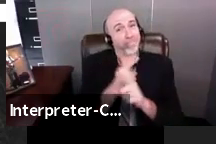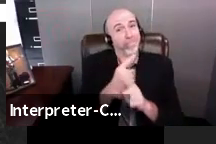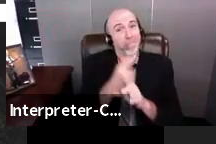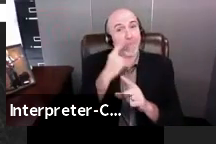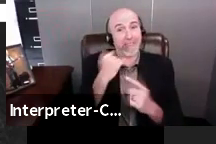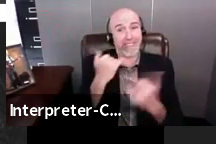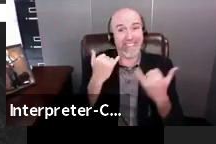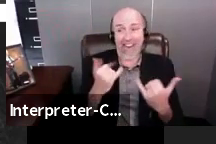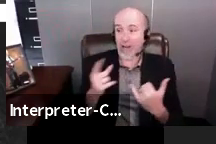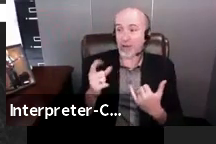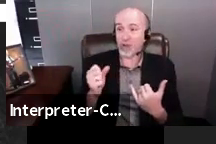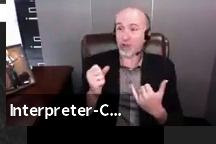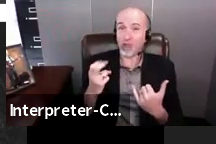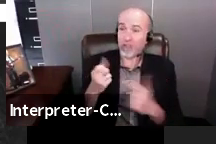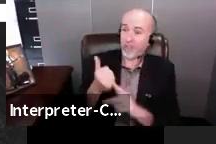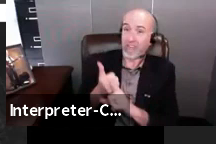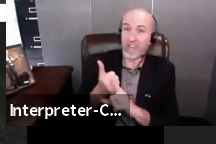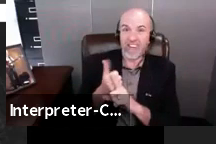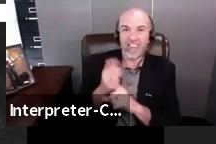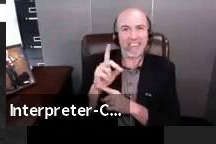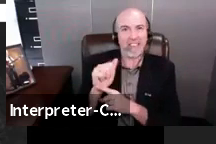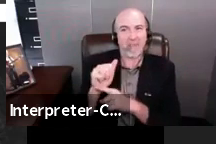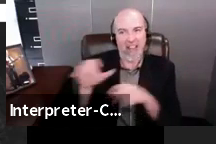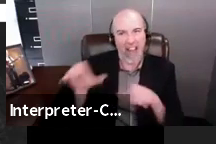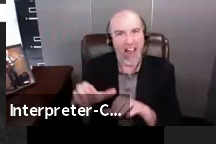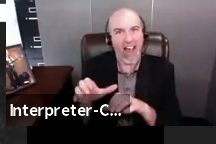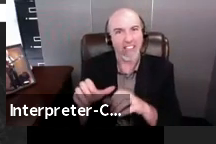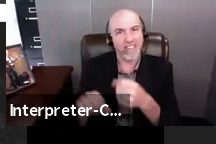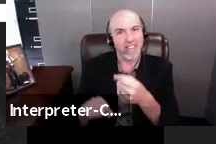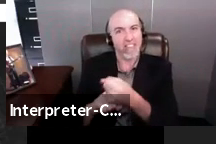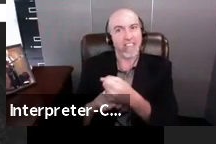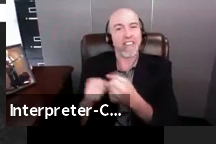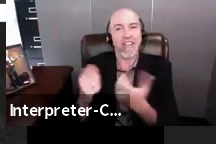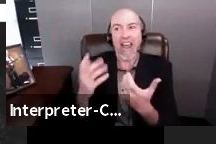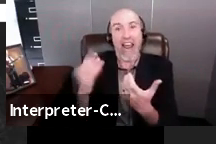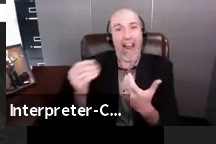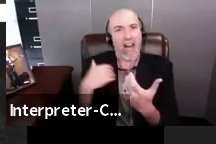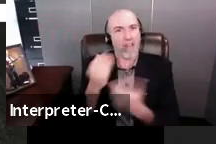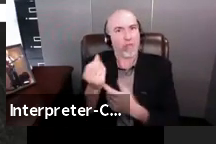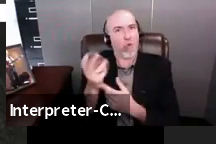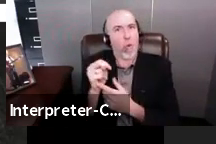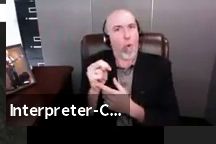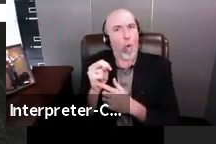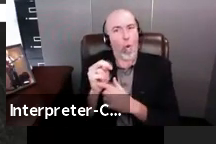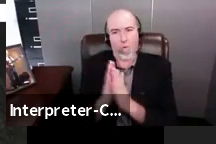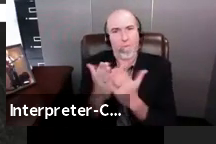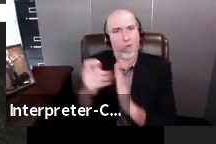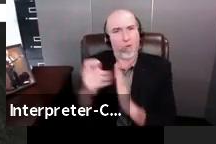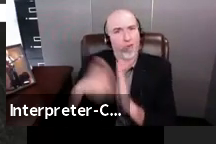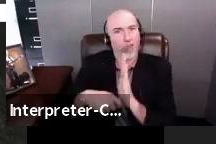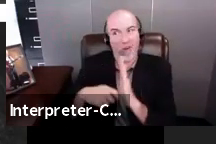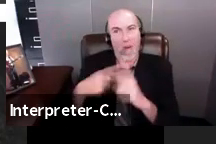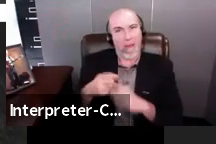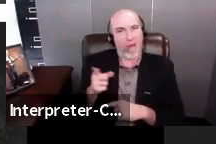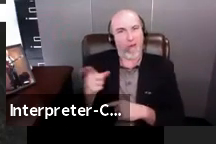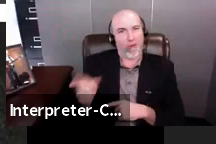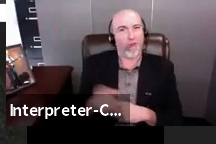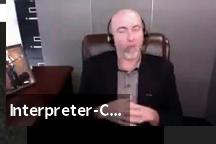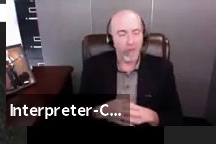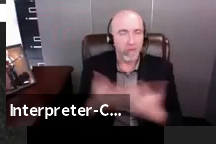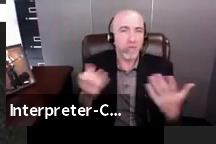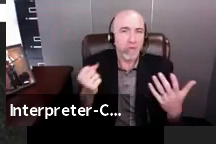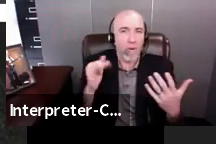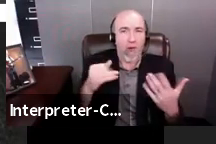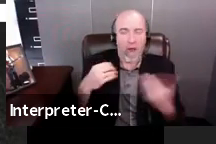a disability activist and has her own book written about her. So again, new